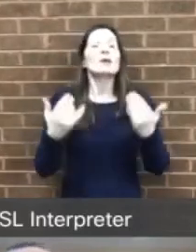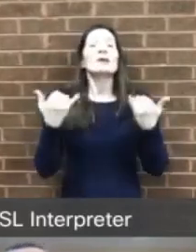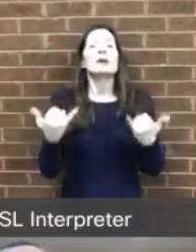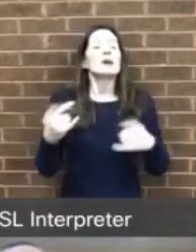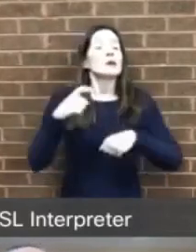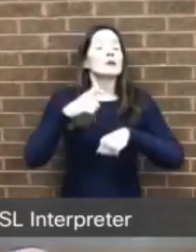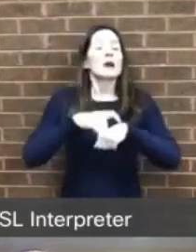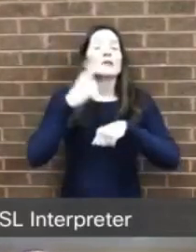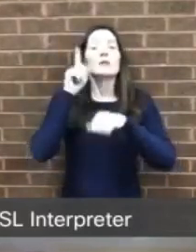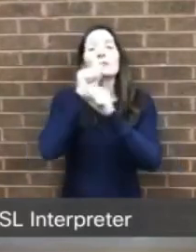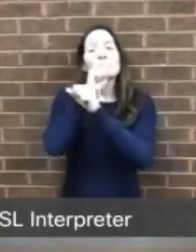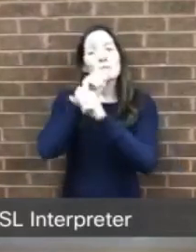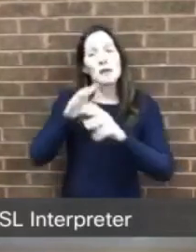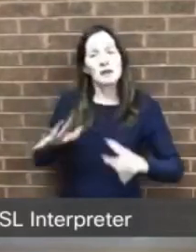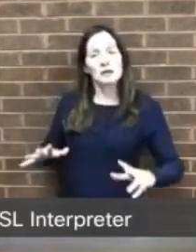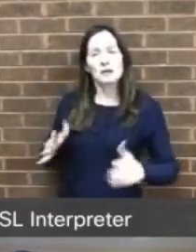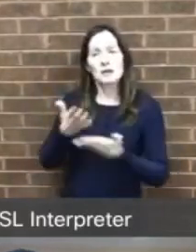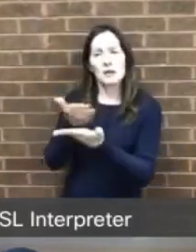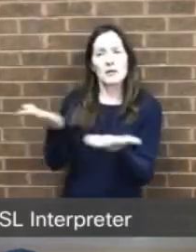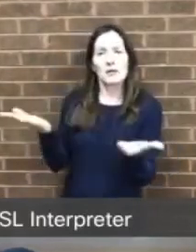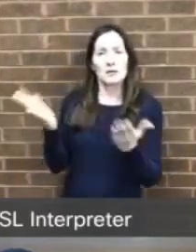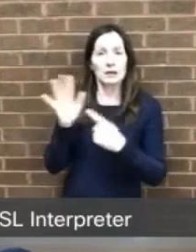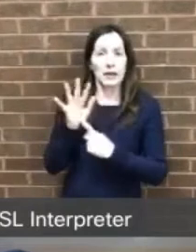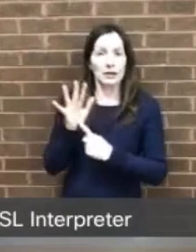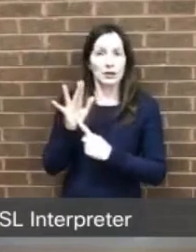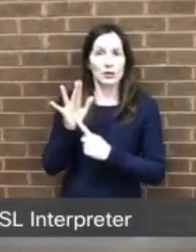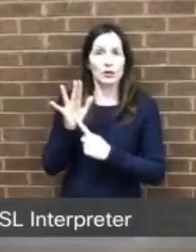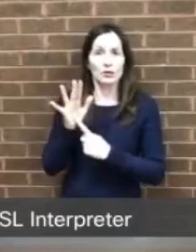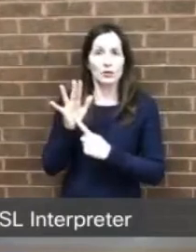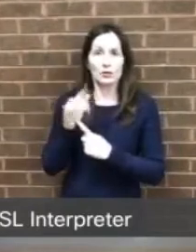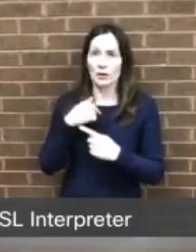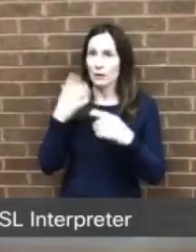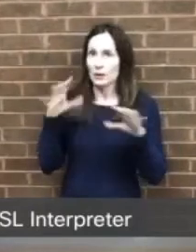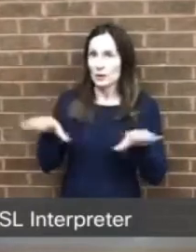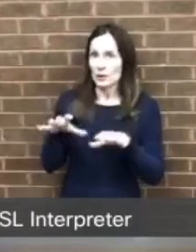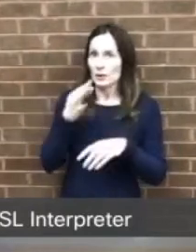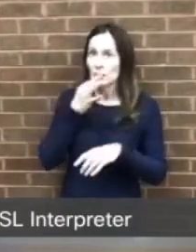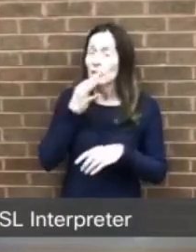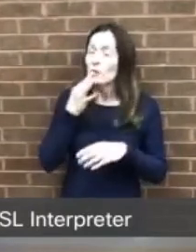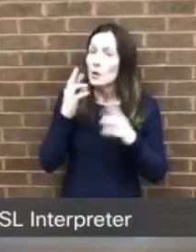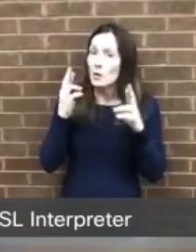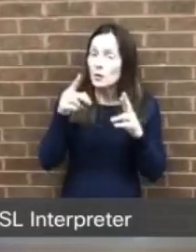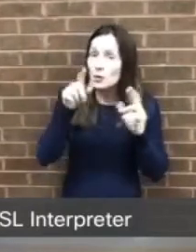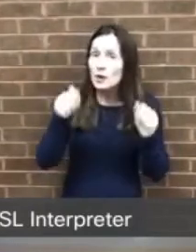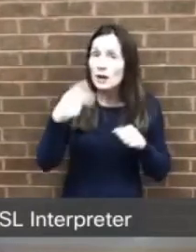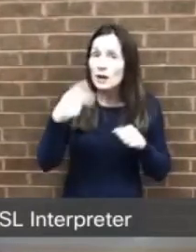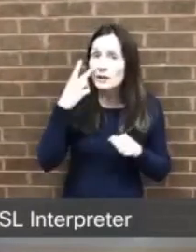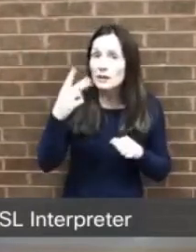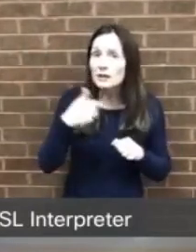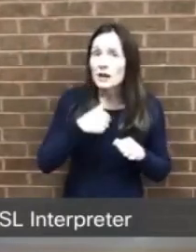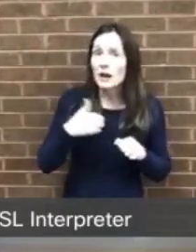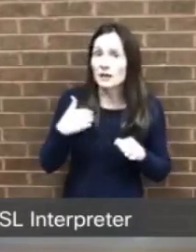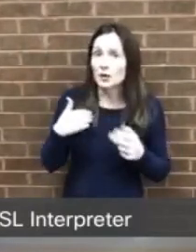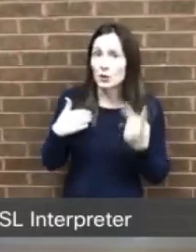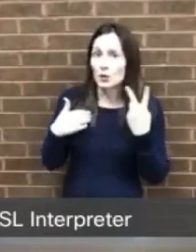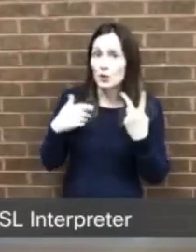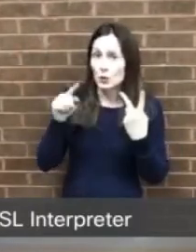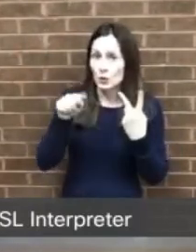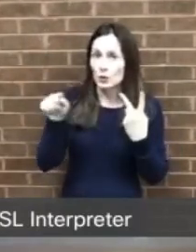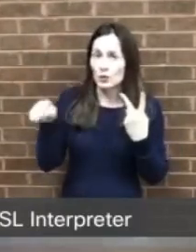the candles, which I will do in a moment. I hope you can see them. I actually have two Hanukkiot here. This one